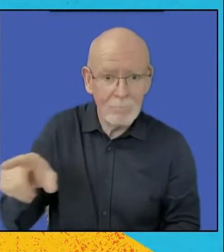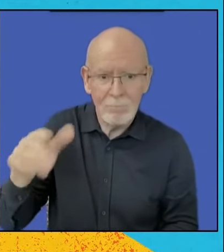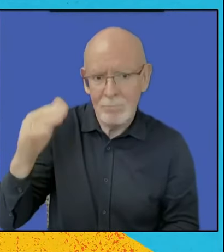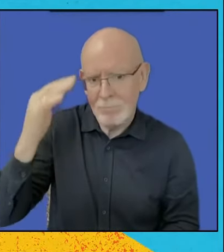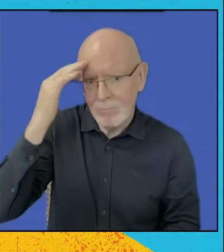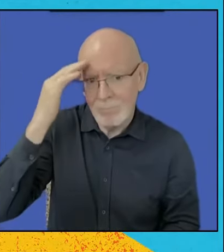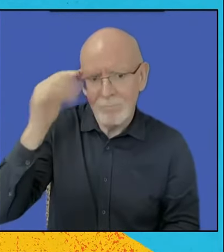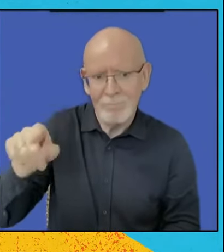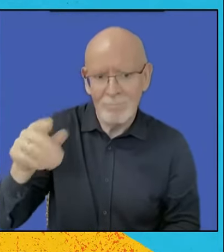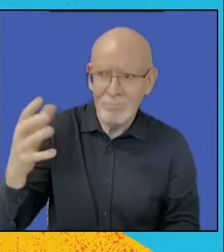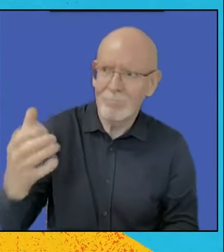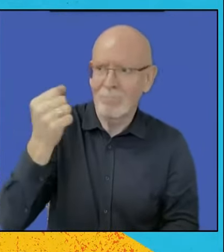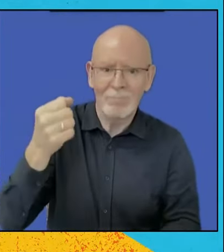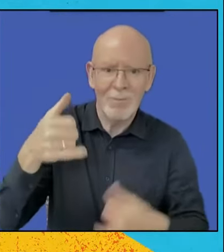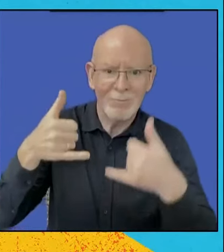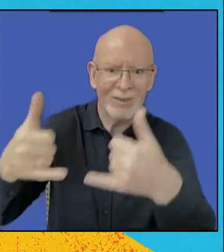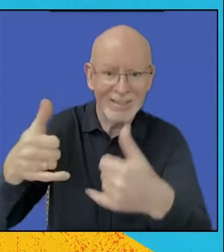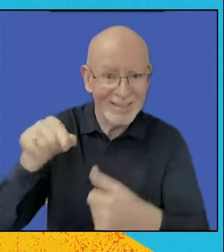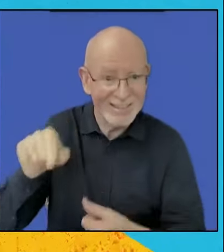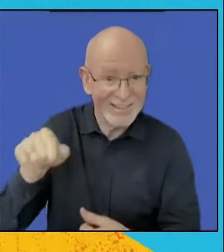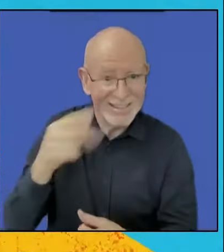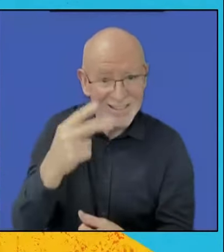now. Thank you.